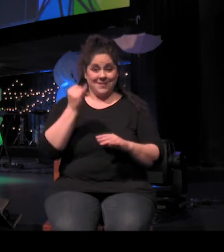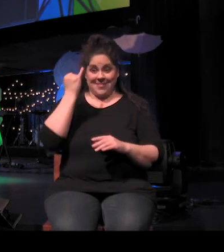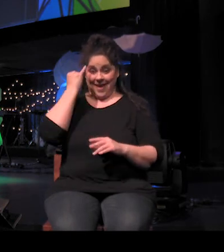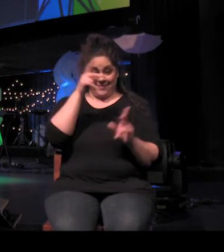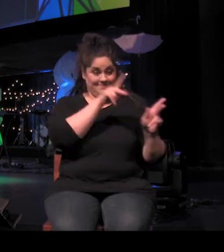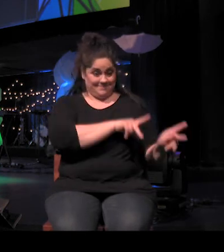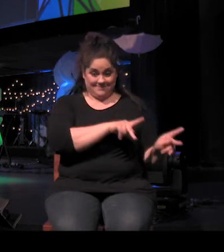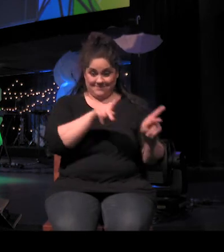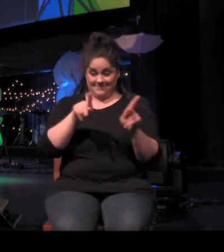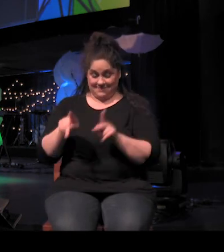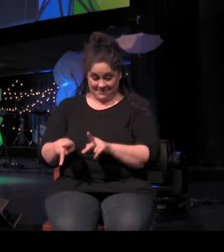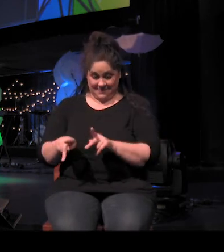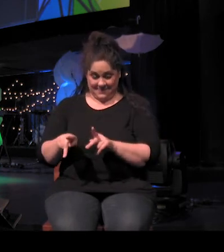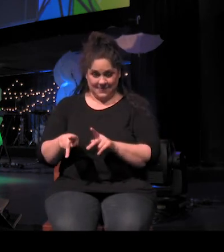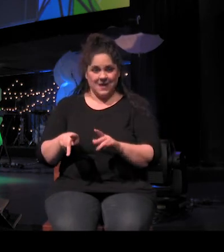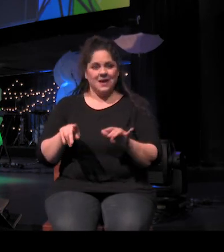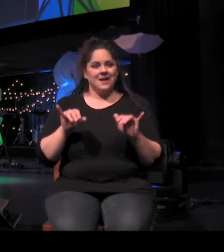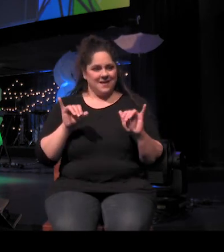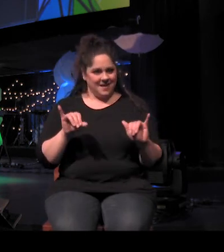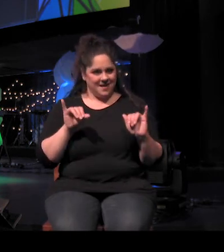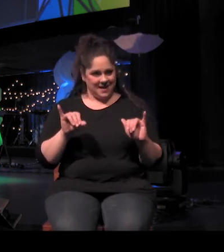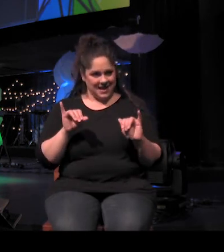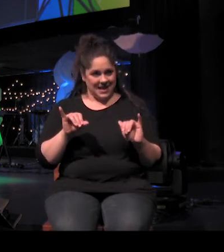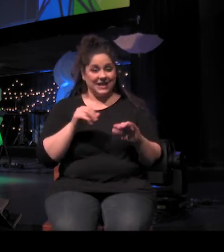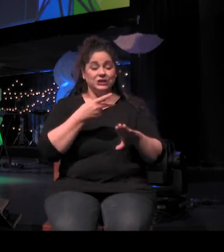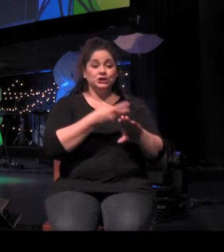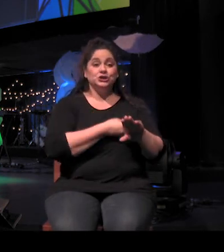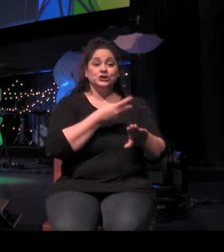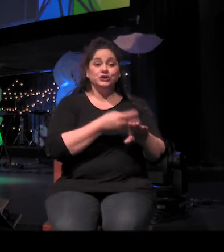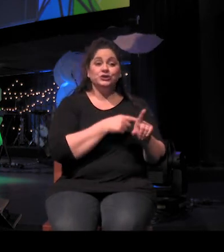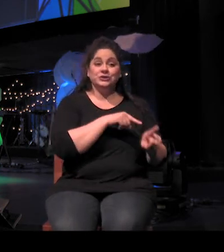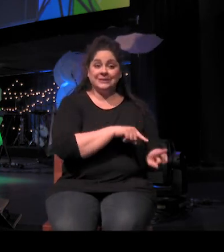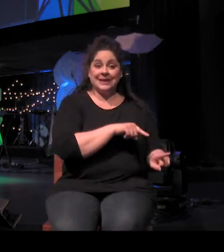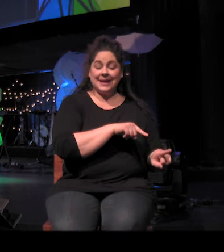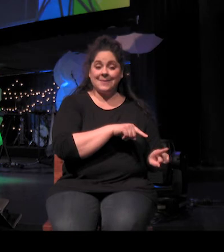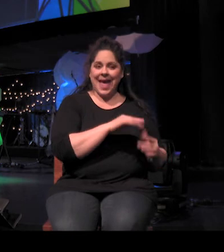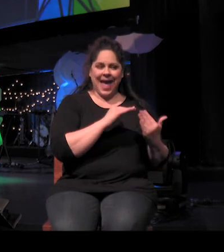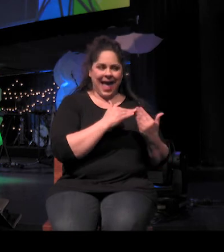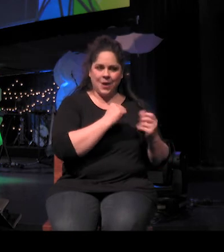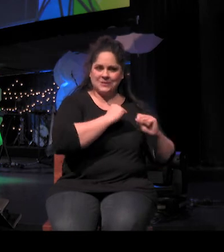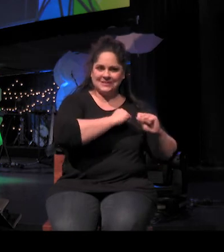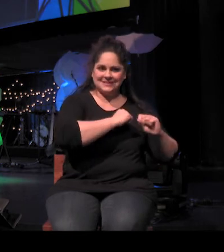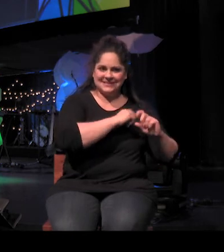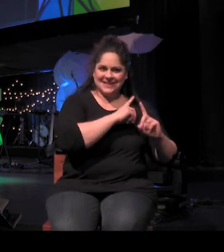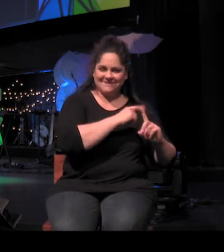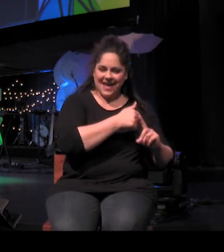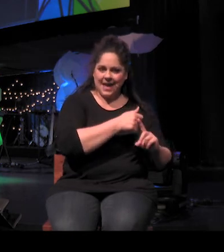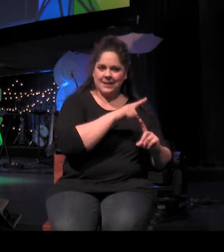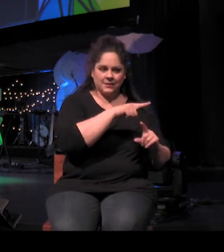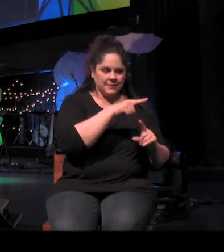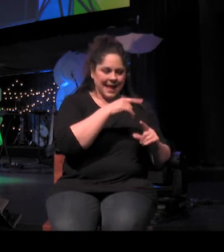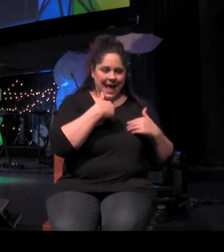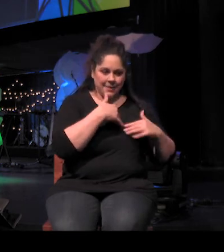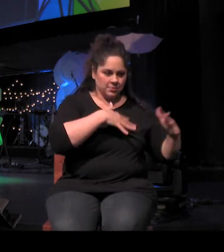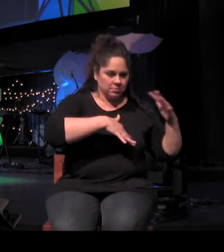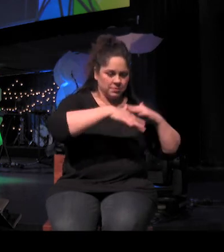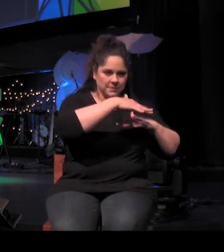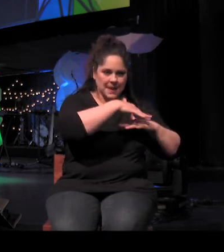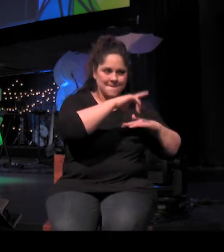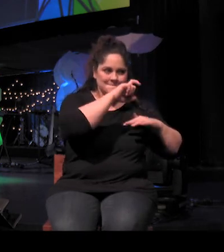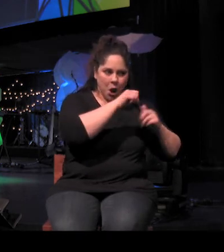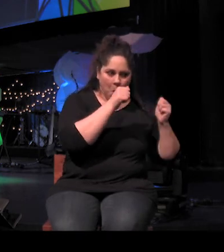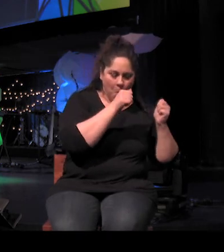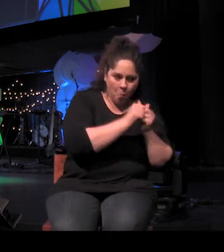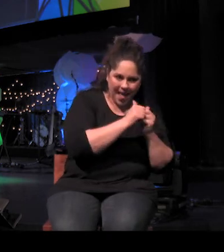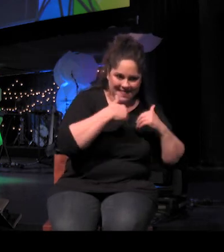because sheep, their only line of defense is to stay with the flock and to stay with the shepherd. Any kind of